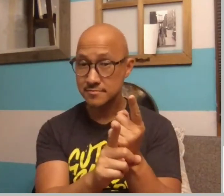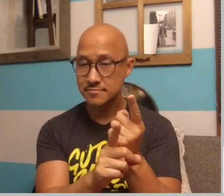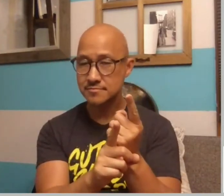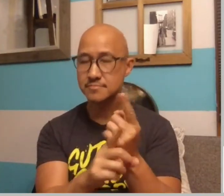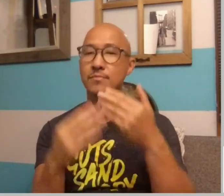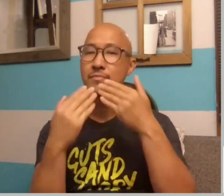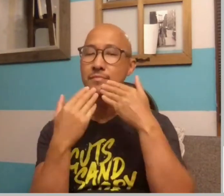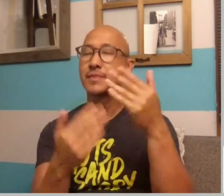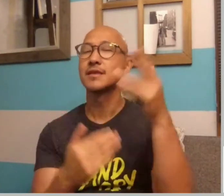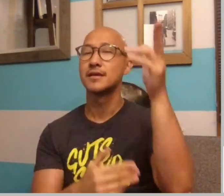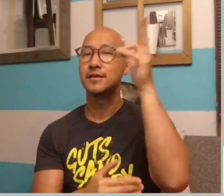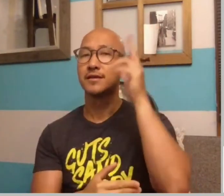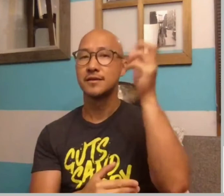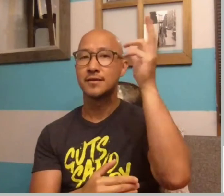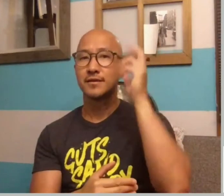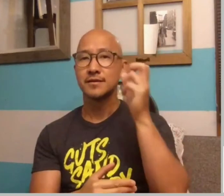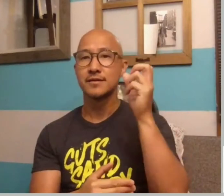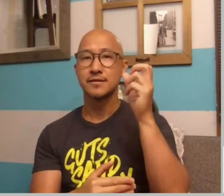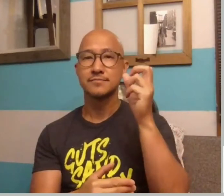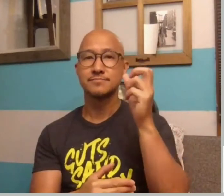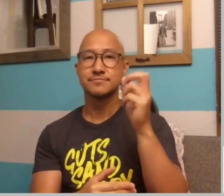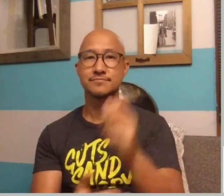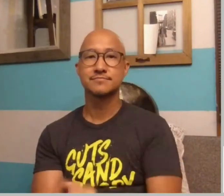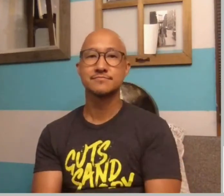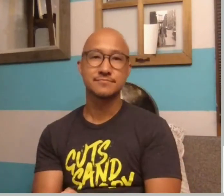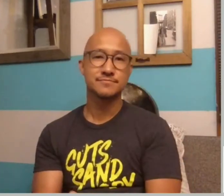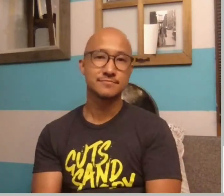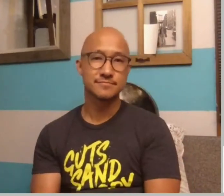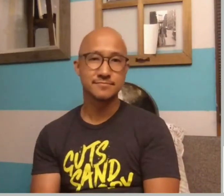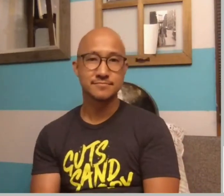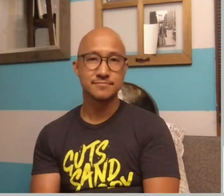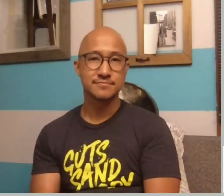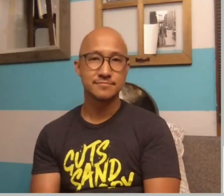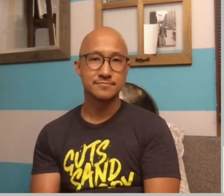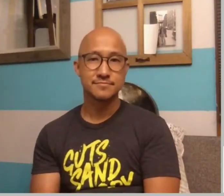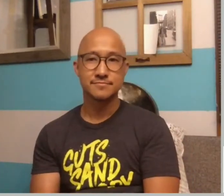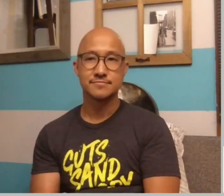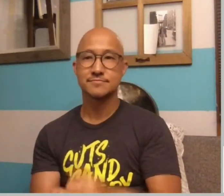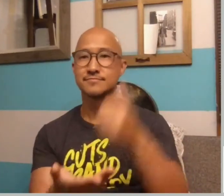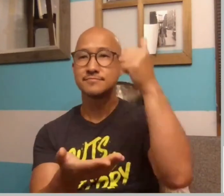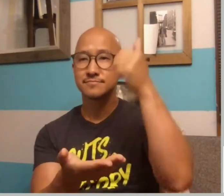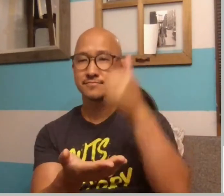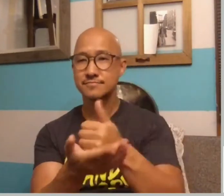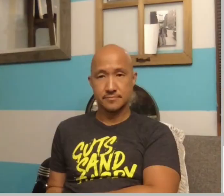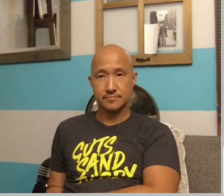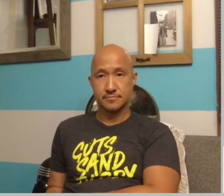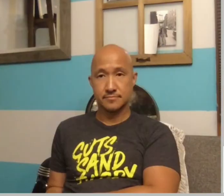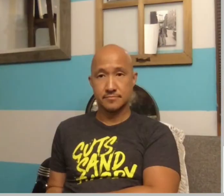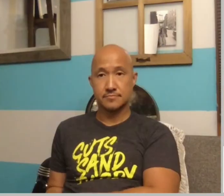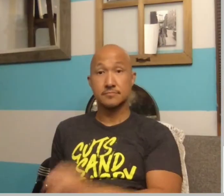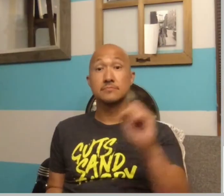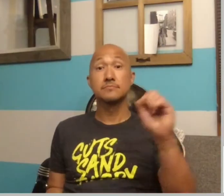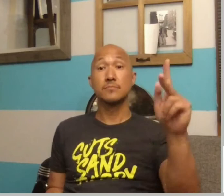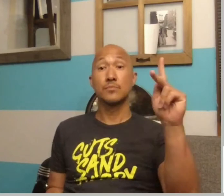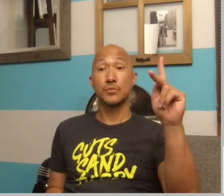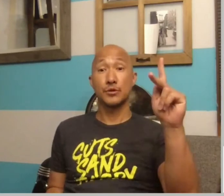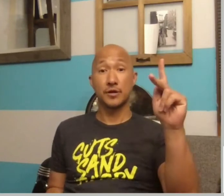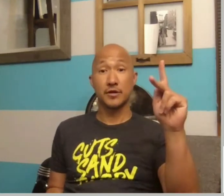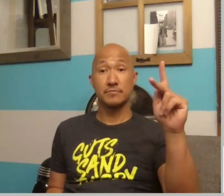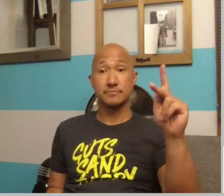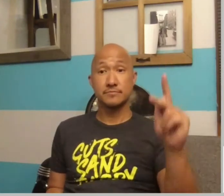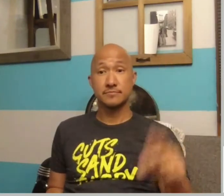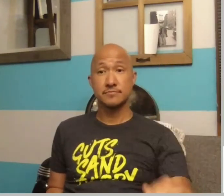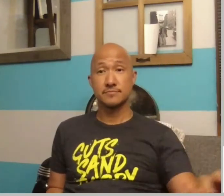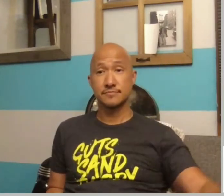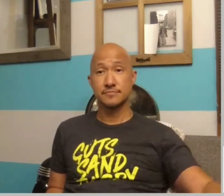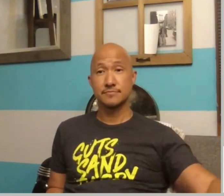listening, and thanks to the Bible Project for inspiring the majority of this lesson. God bless. Okay, this brings our Bible class